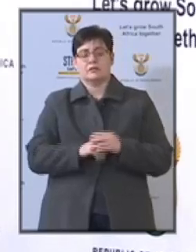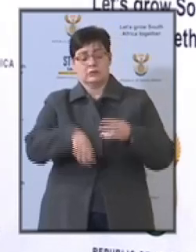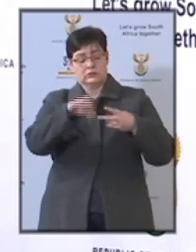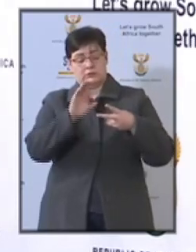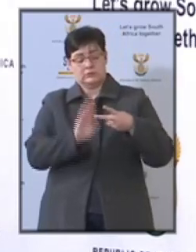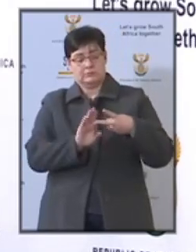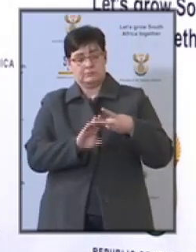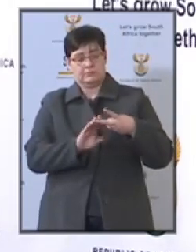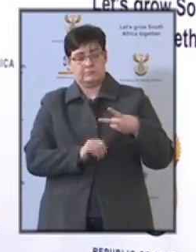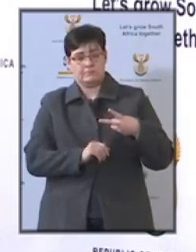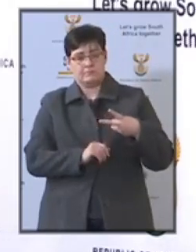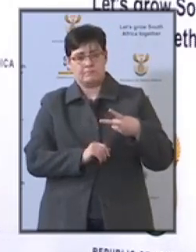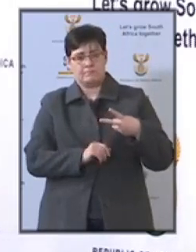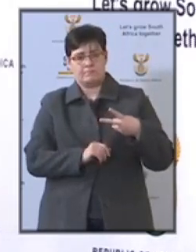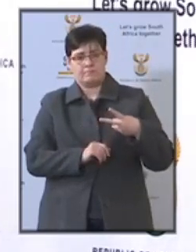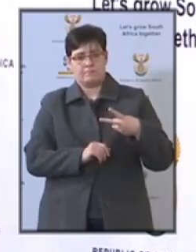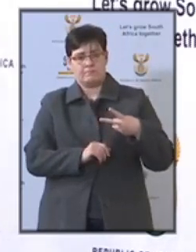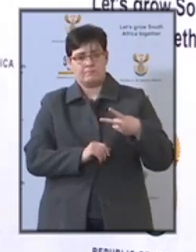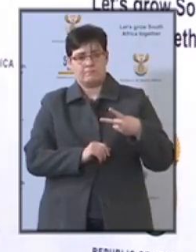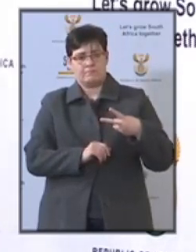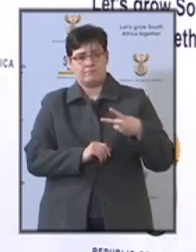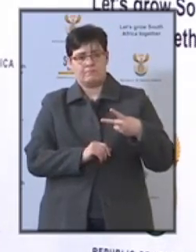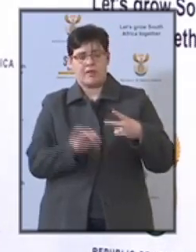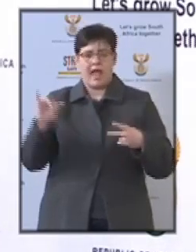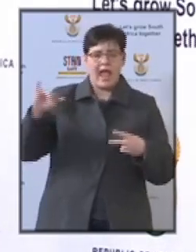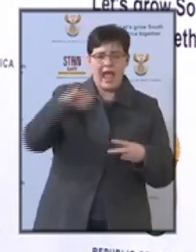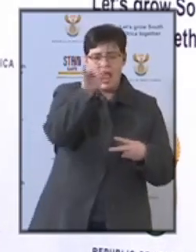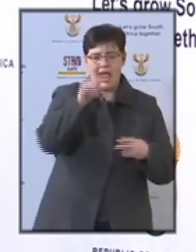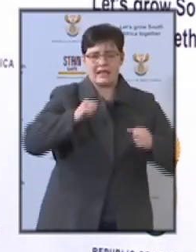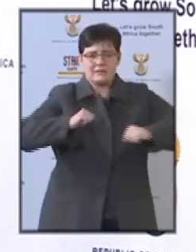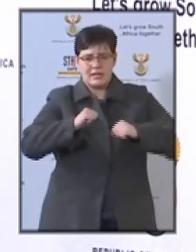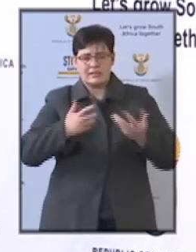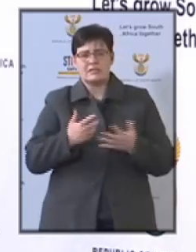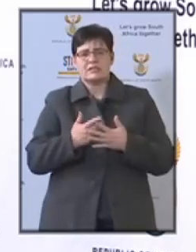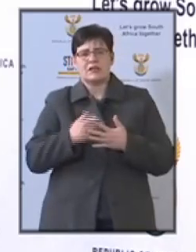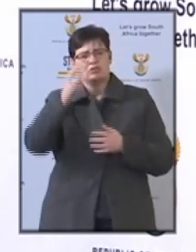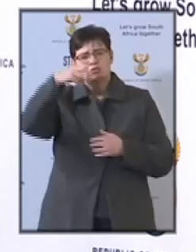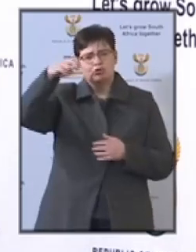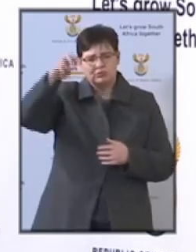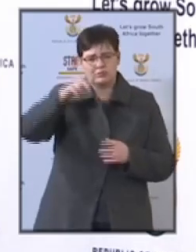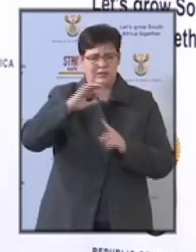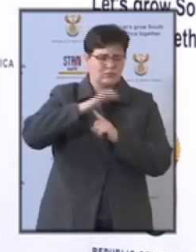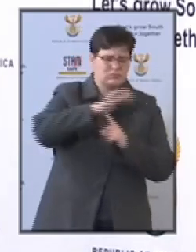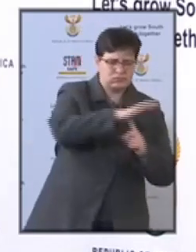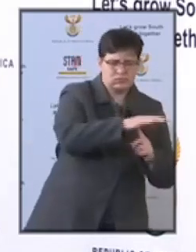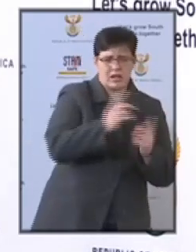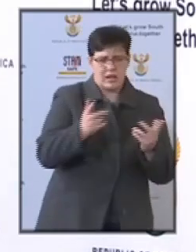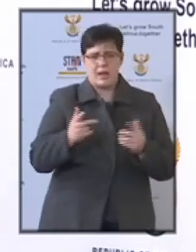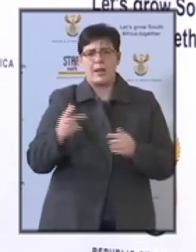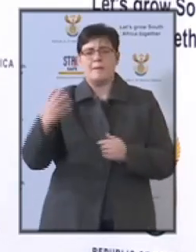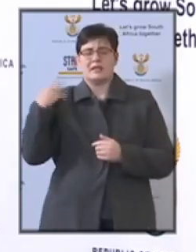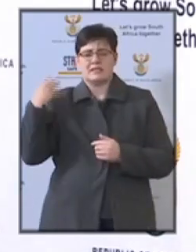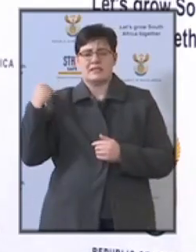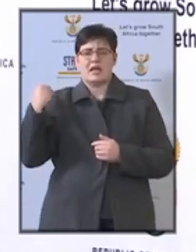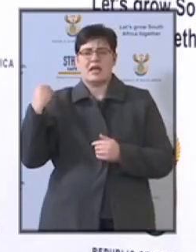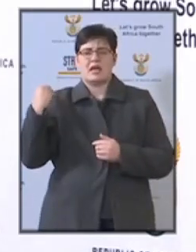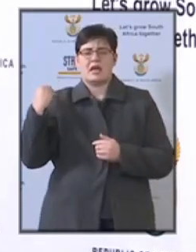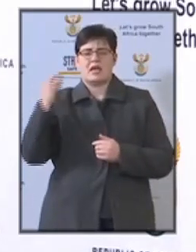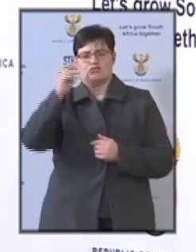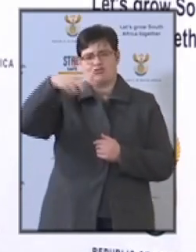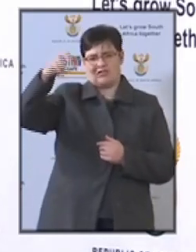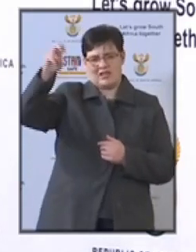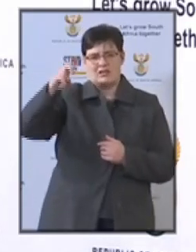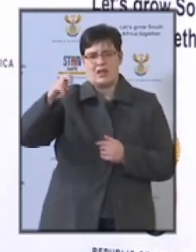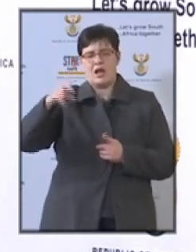of air space, in terms of tourism, those activities fall under Minister Mbalula. The flights, the